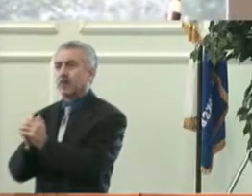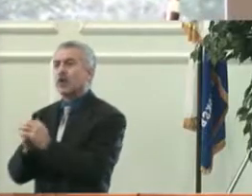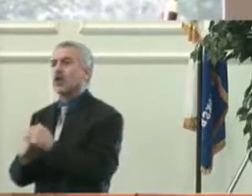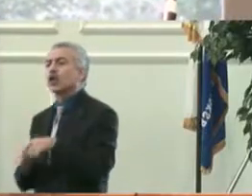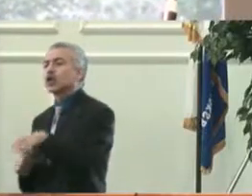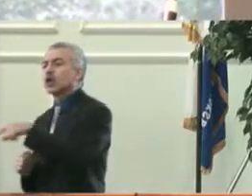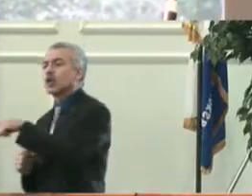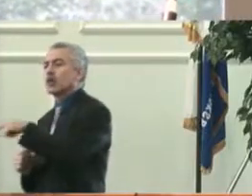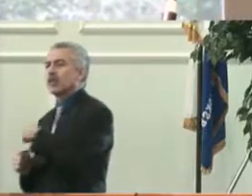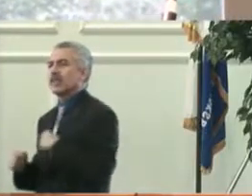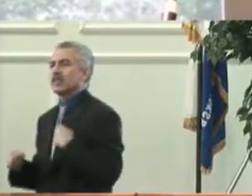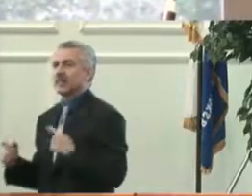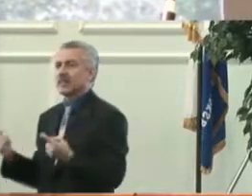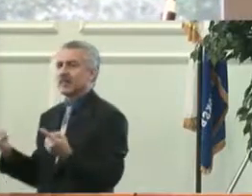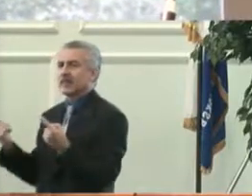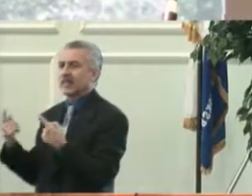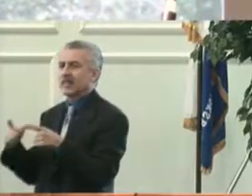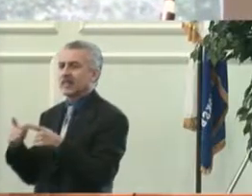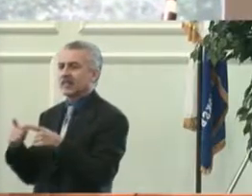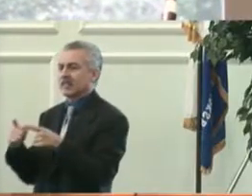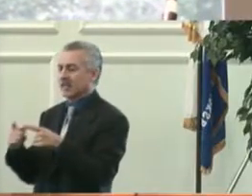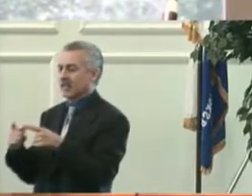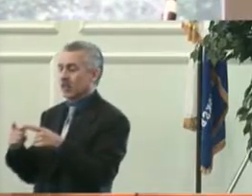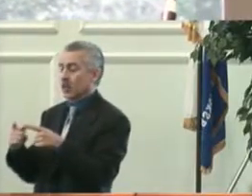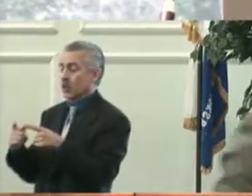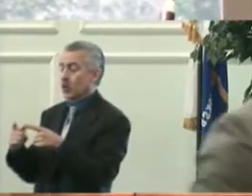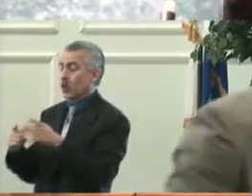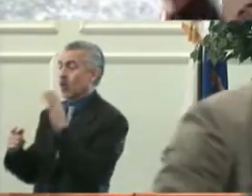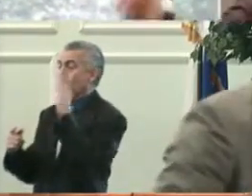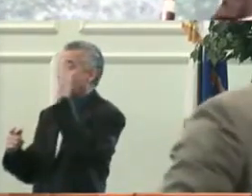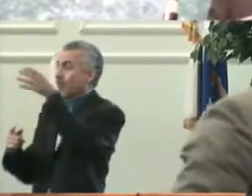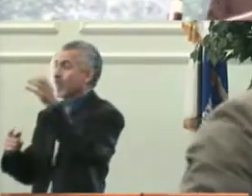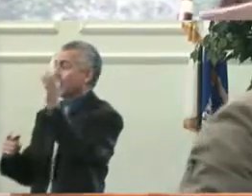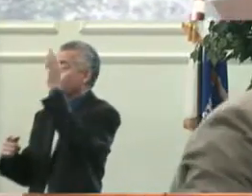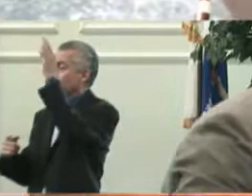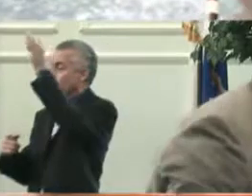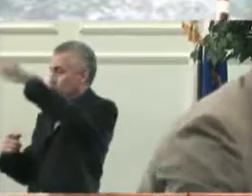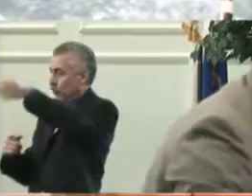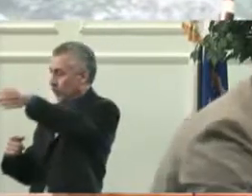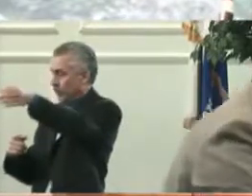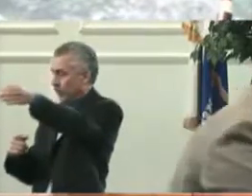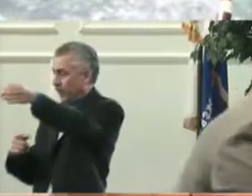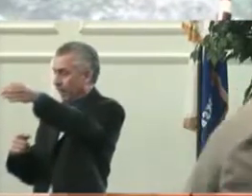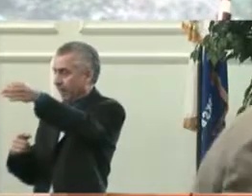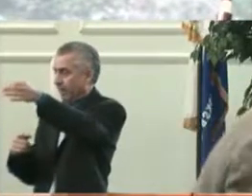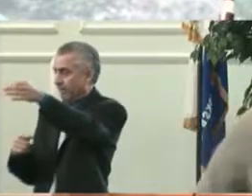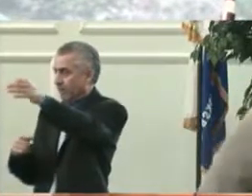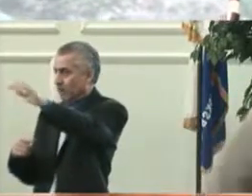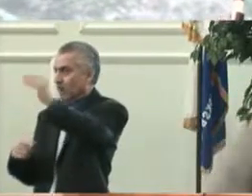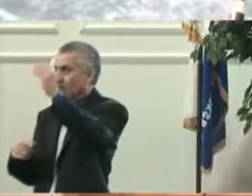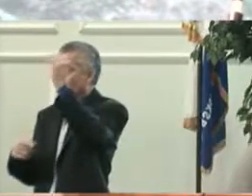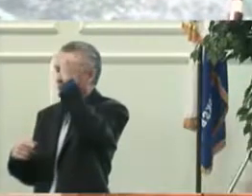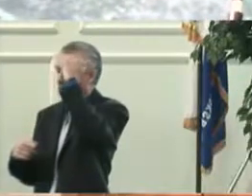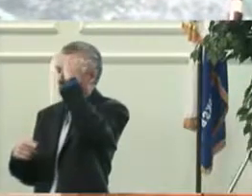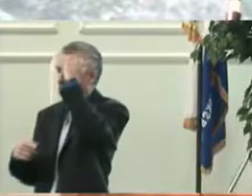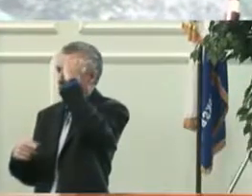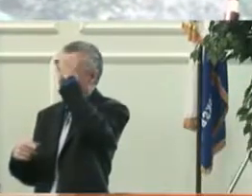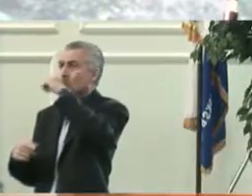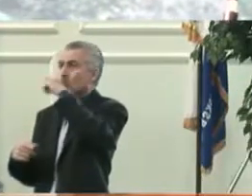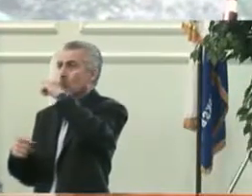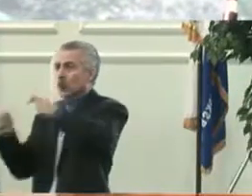events are still in the future. We don't know the exact details, but we know who holds the future,